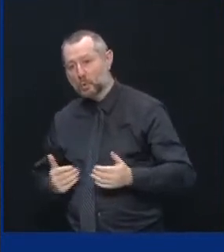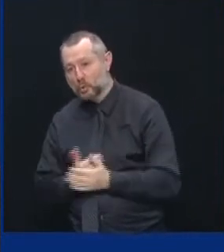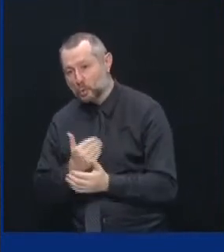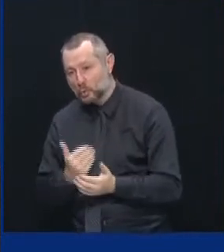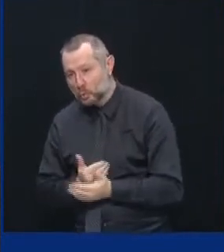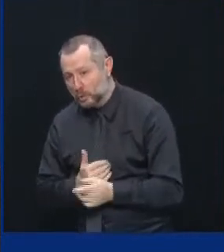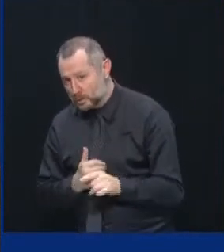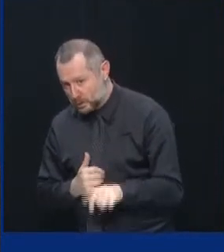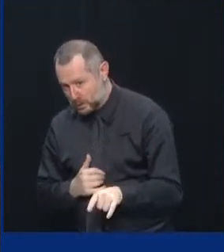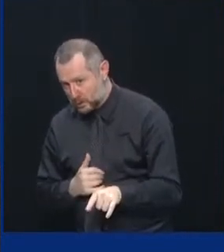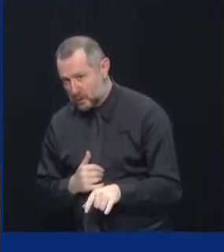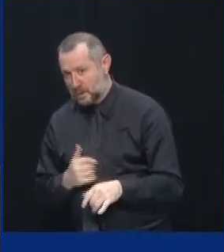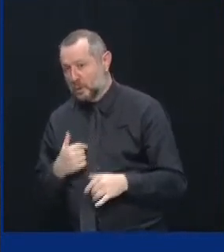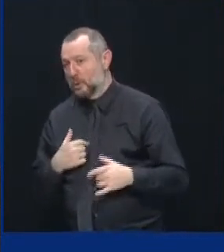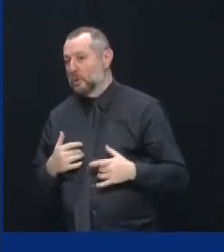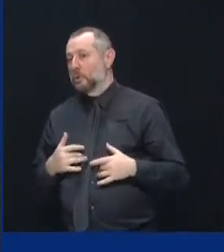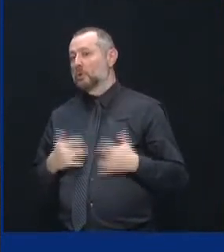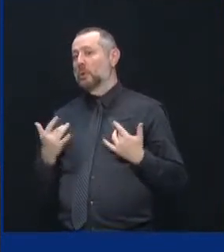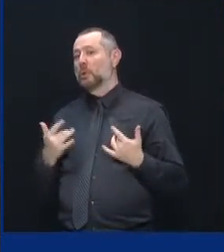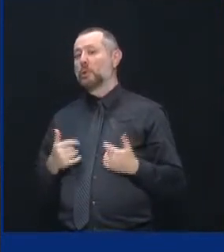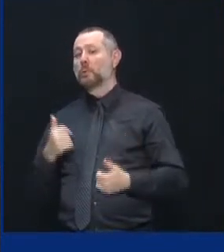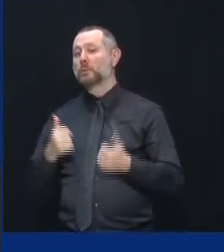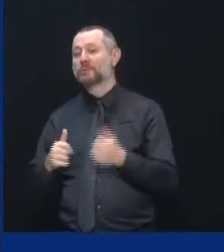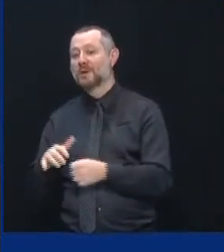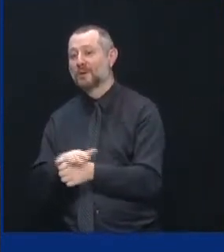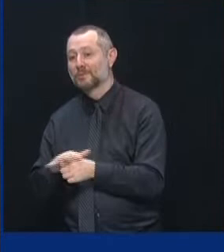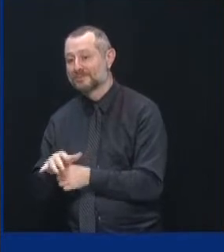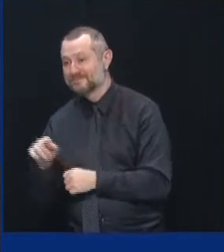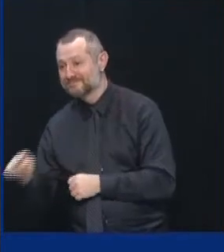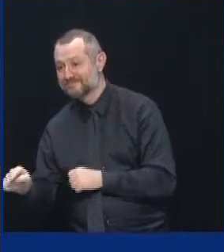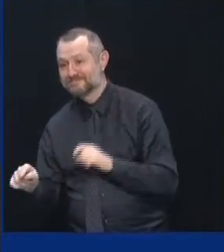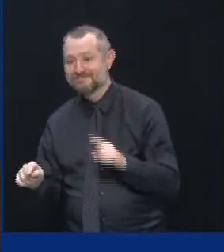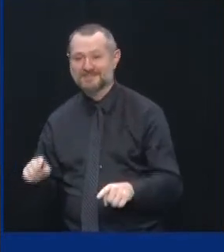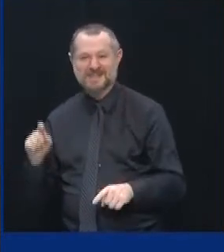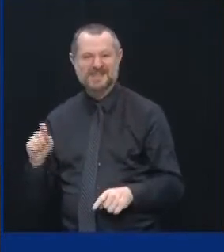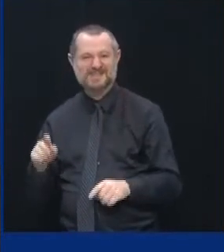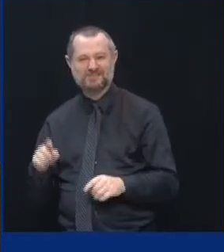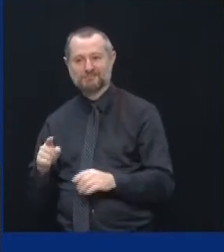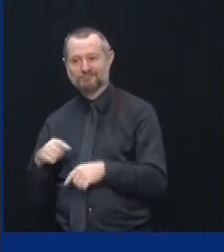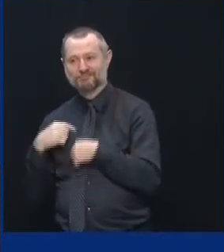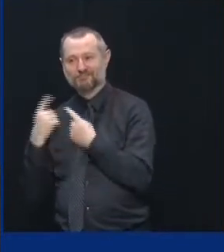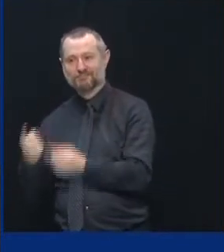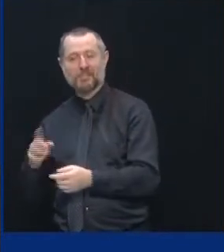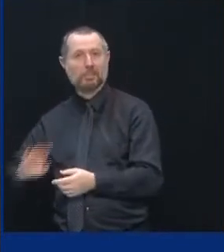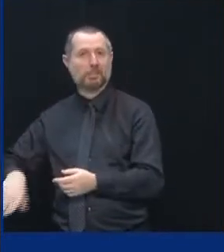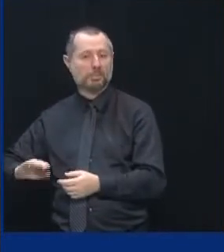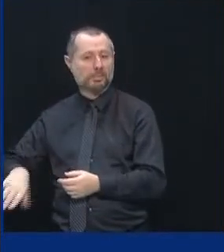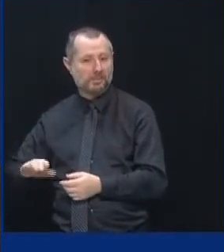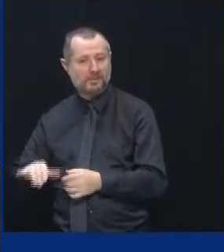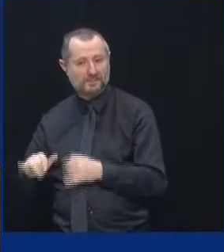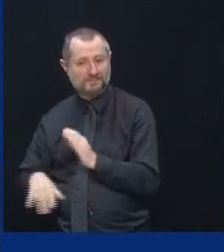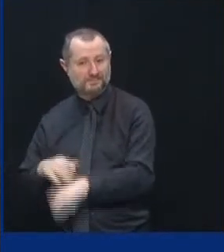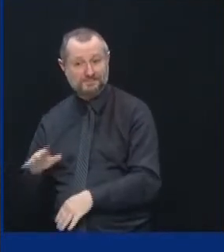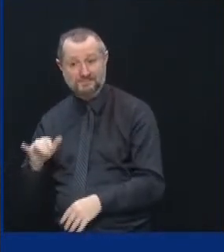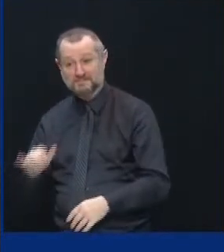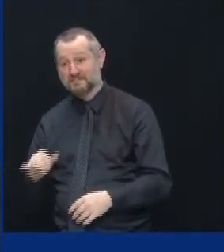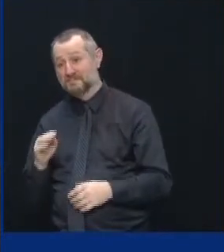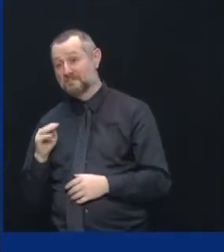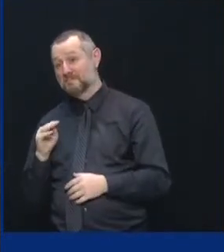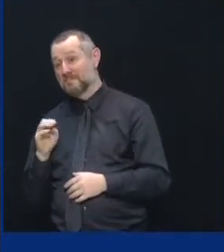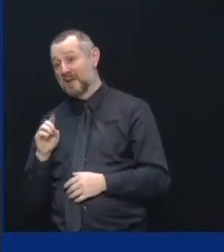vulnerable communities. And that's what the York College is going to be and Medgar Evers College in Brooklyn. They